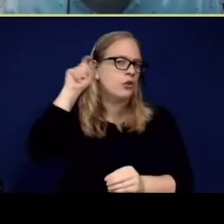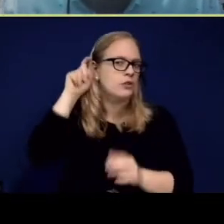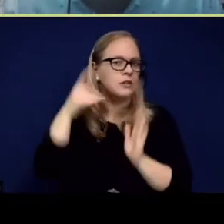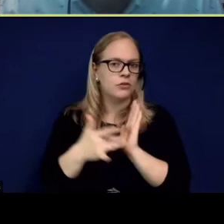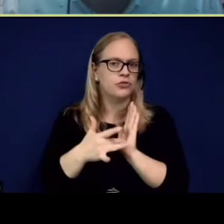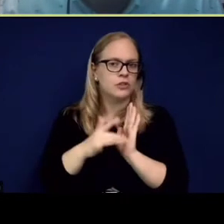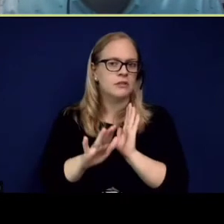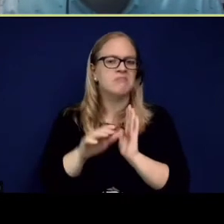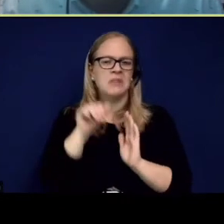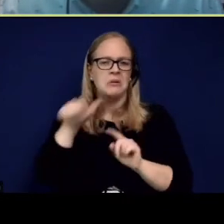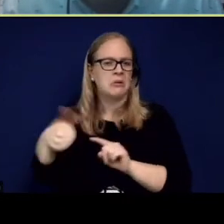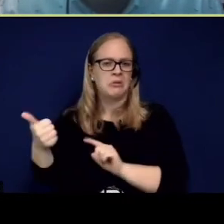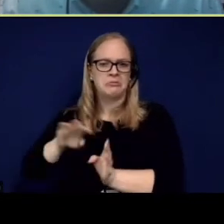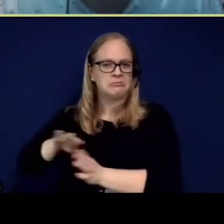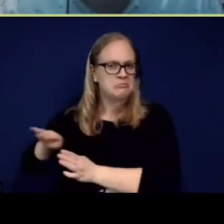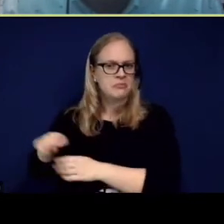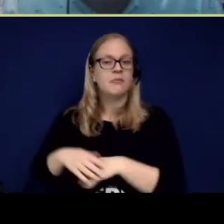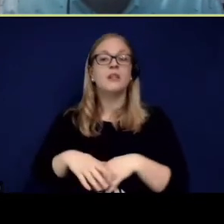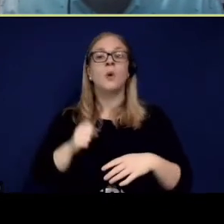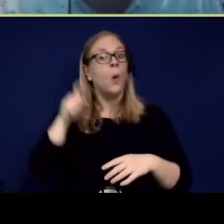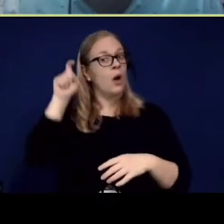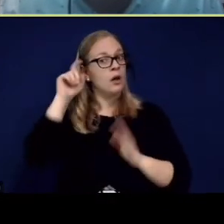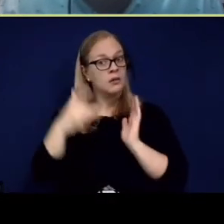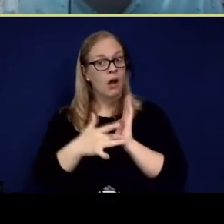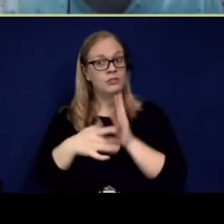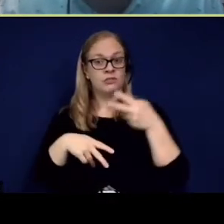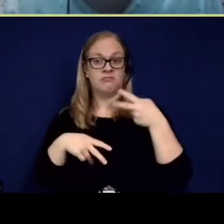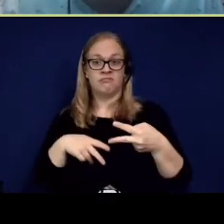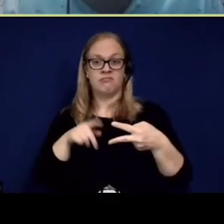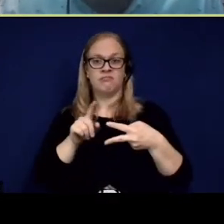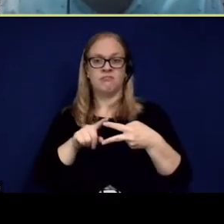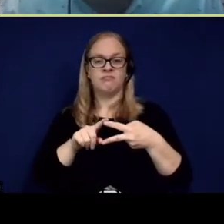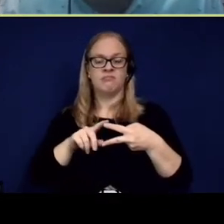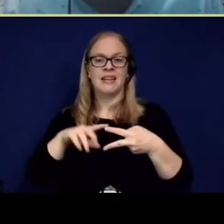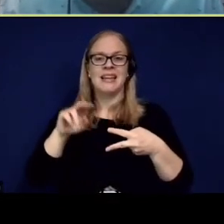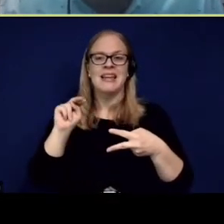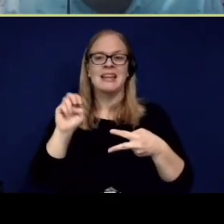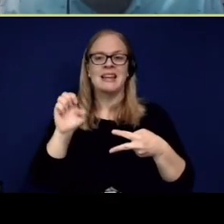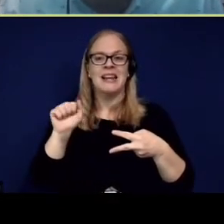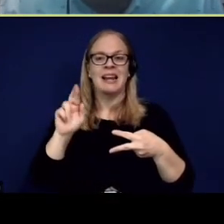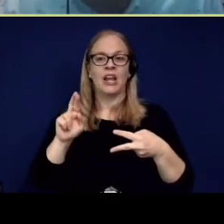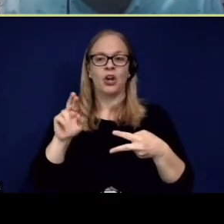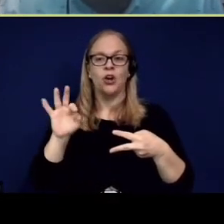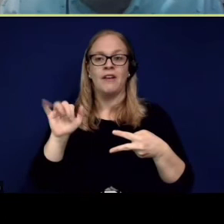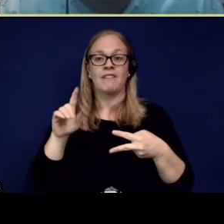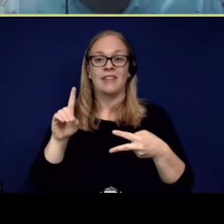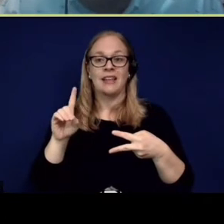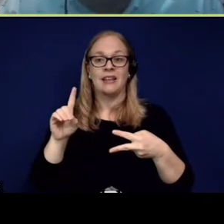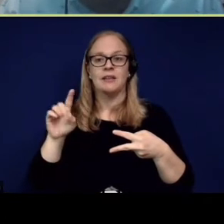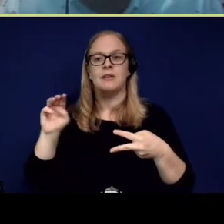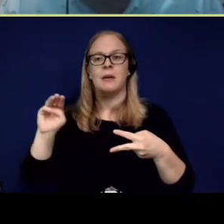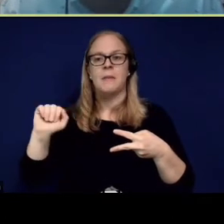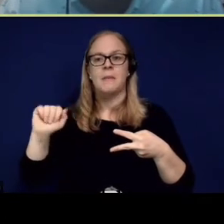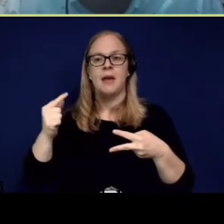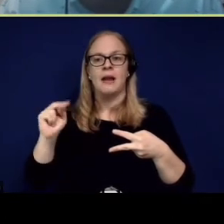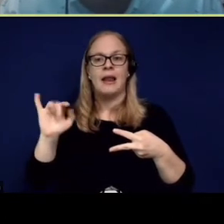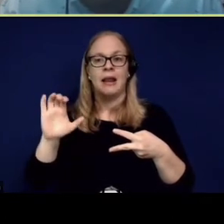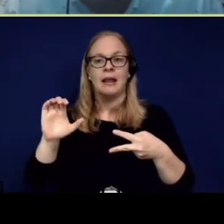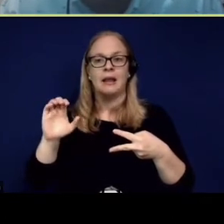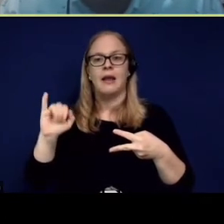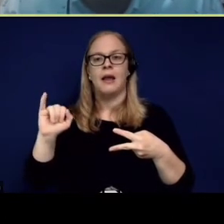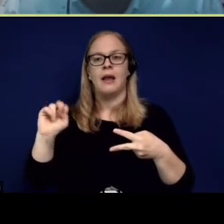one is called near field magnetic induction, and often referred to as near field